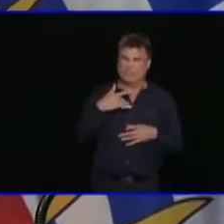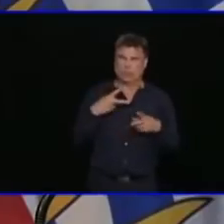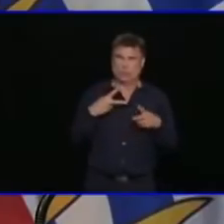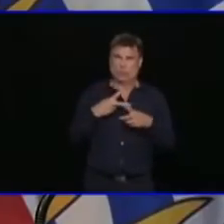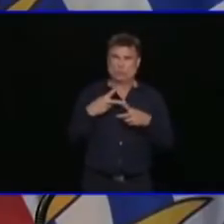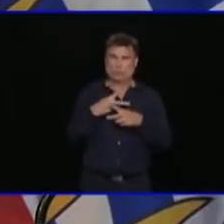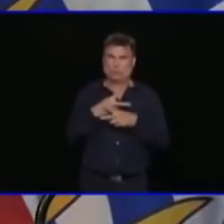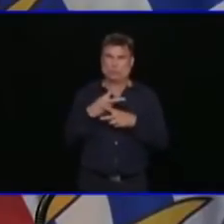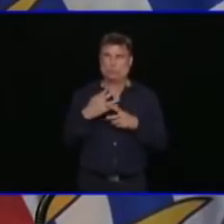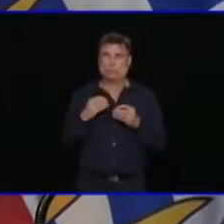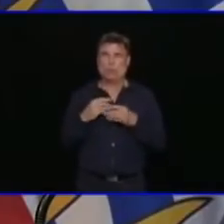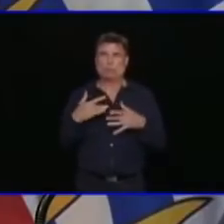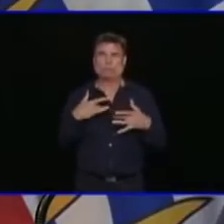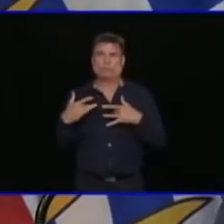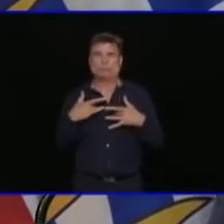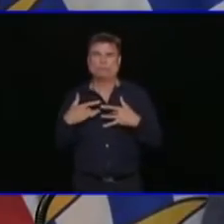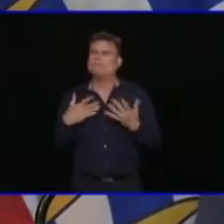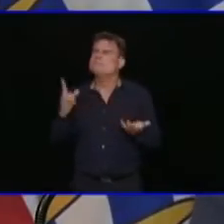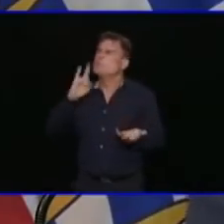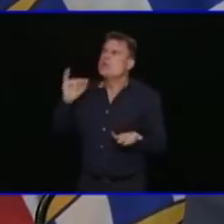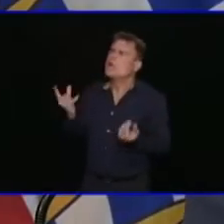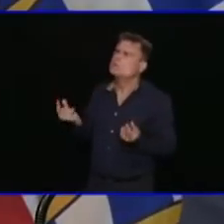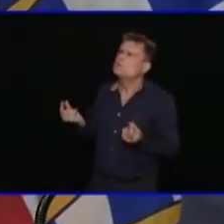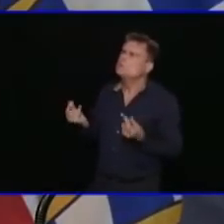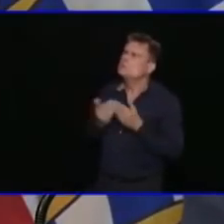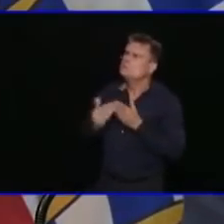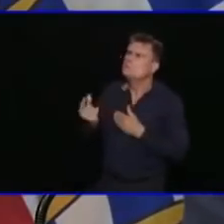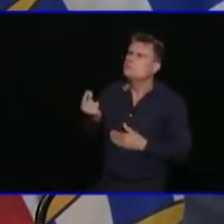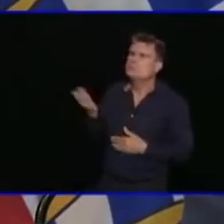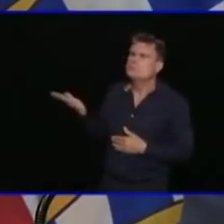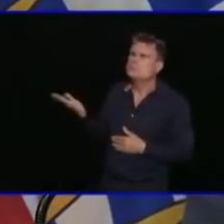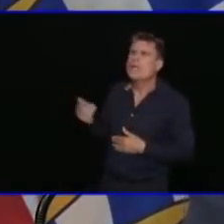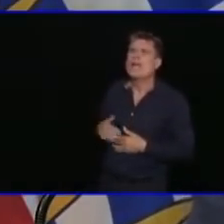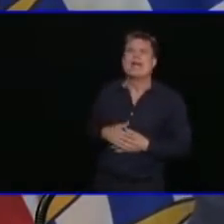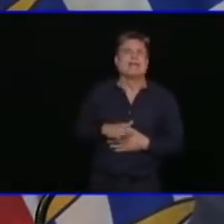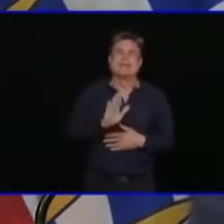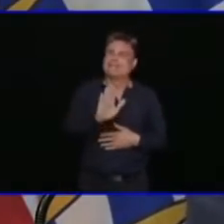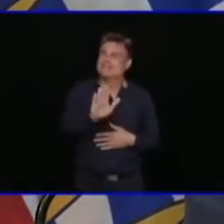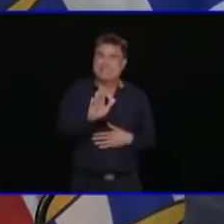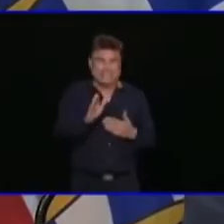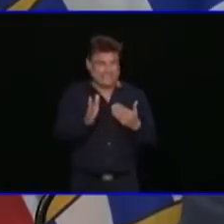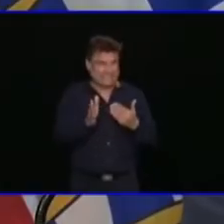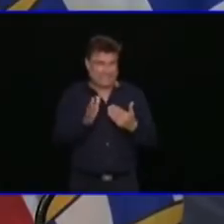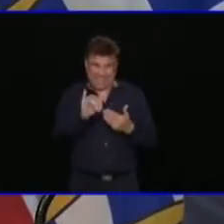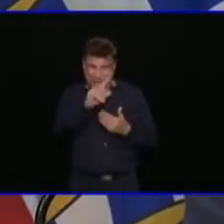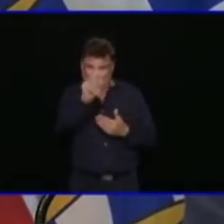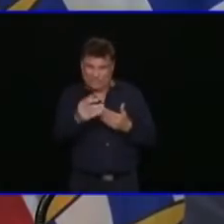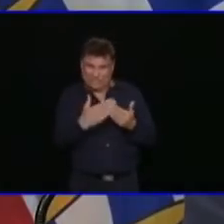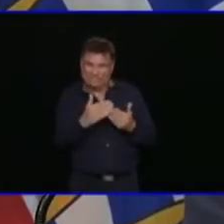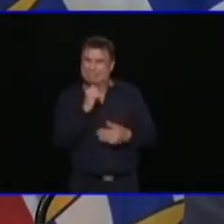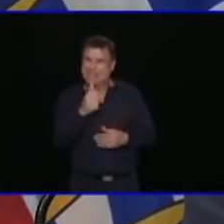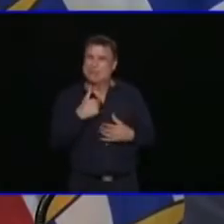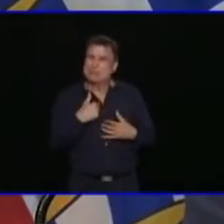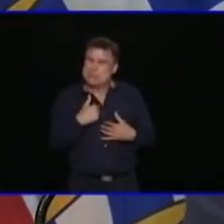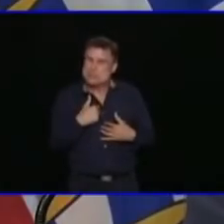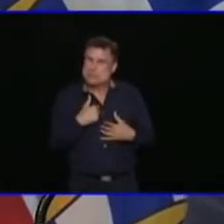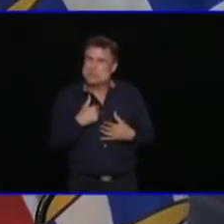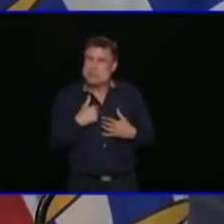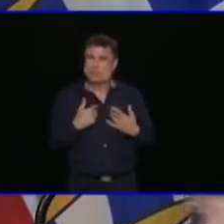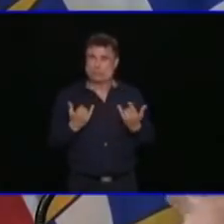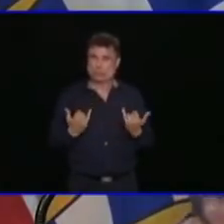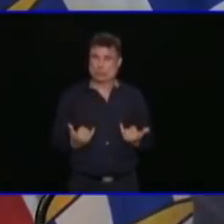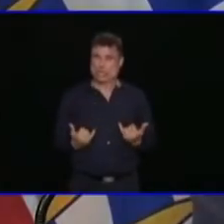it's not an easy question to answer. So yes, we are in the midst right now of looking at what are the measures that would make a difference in